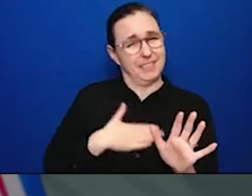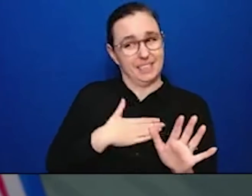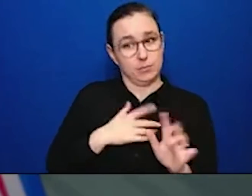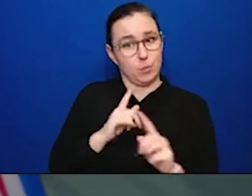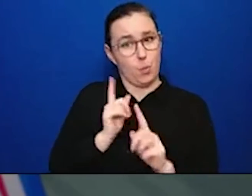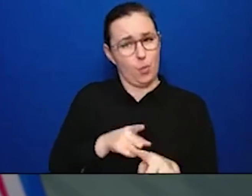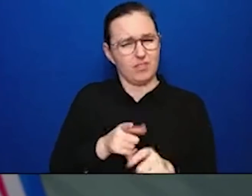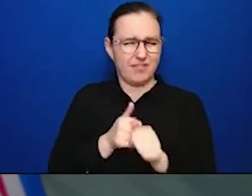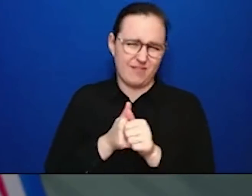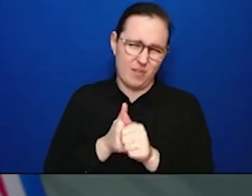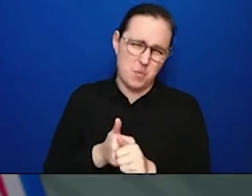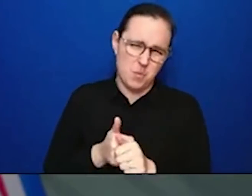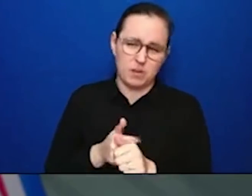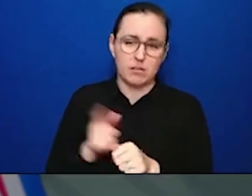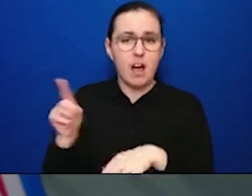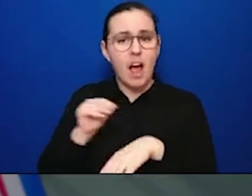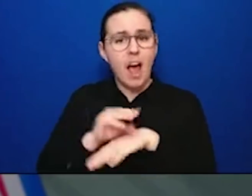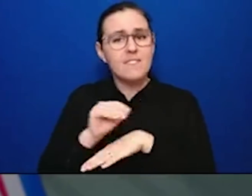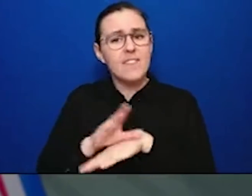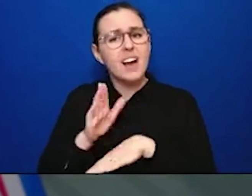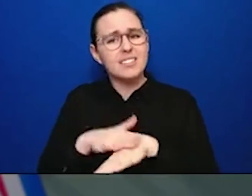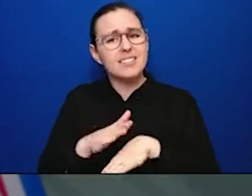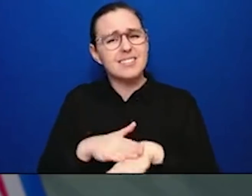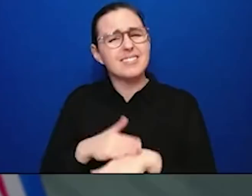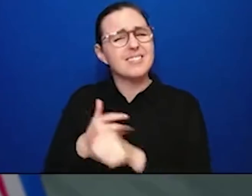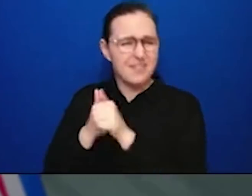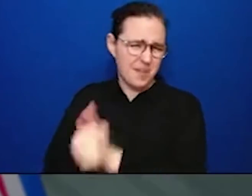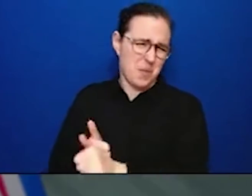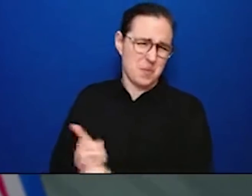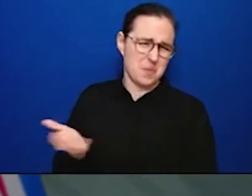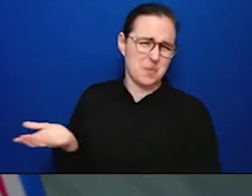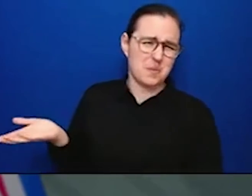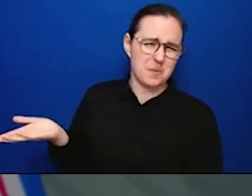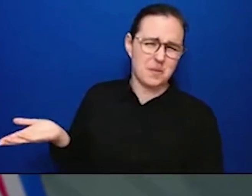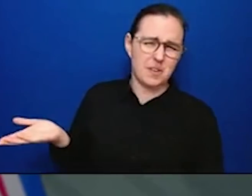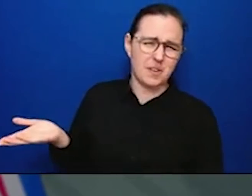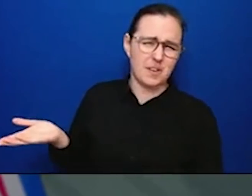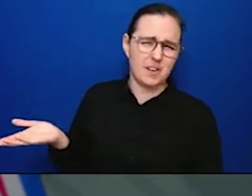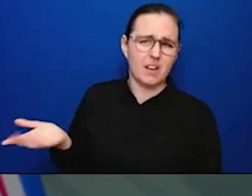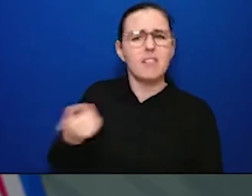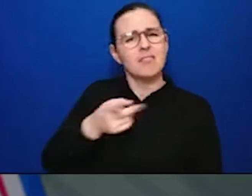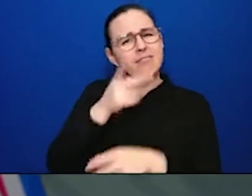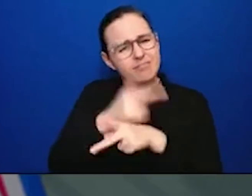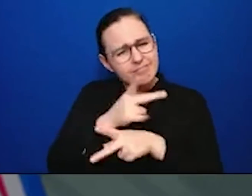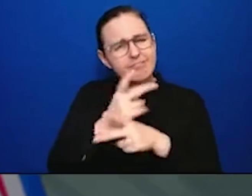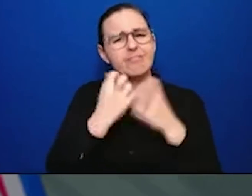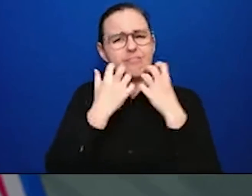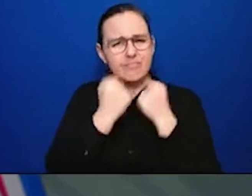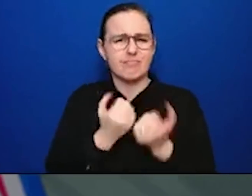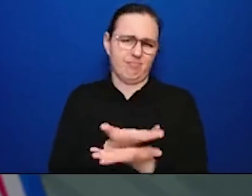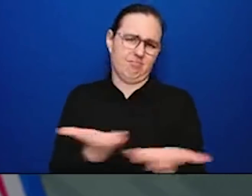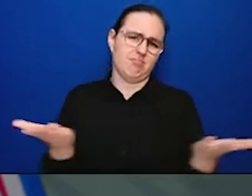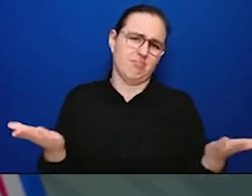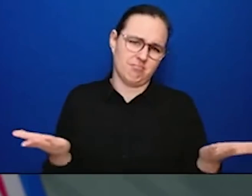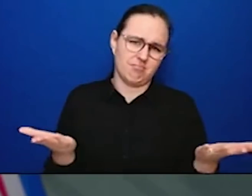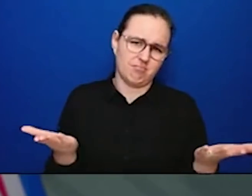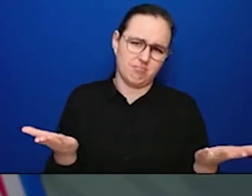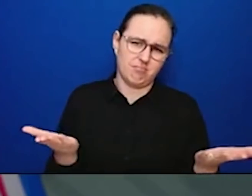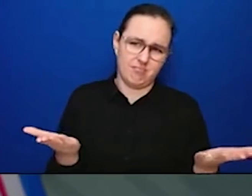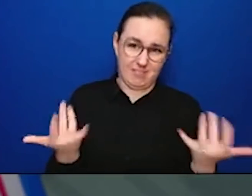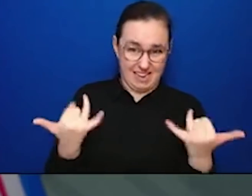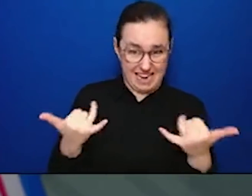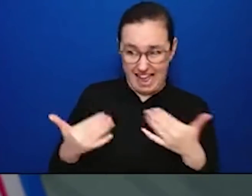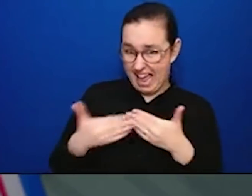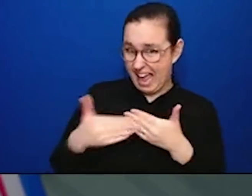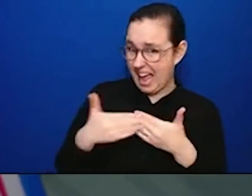adhere to that too for your own health and those that you love. And if we continue to do that, we're going to get through this period. But this is immensely challenging and